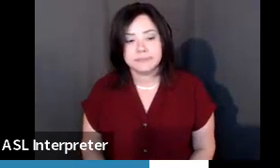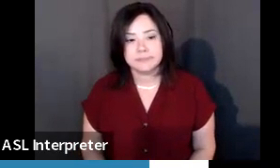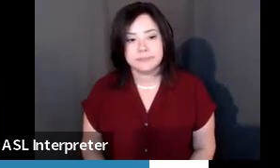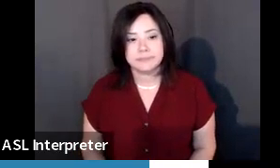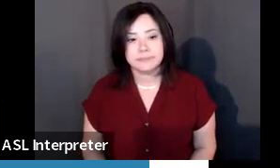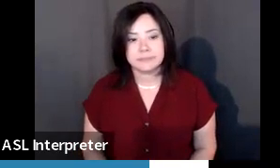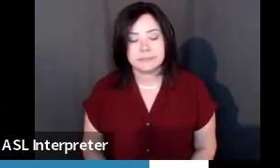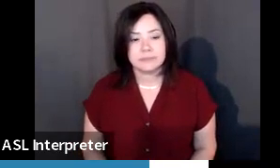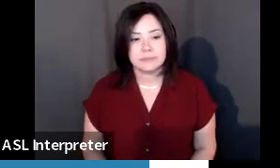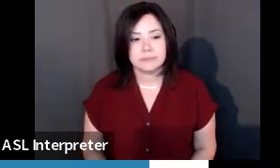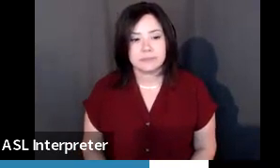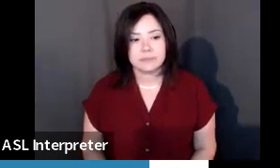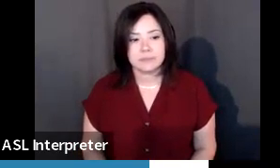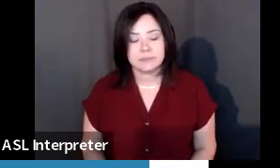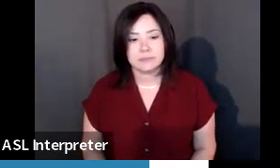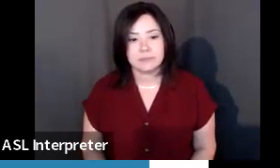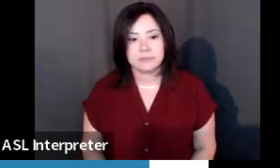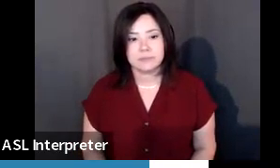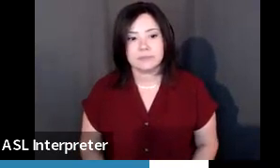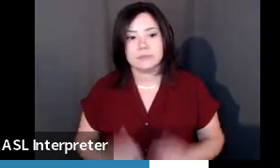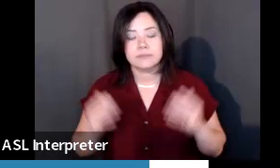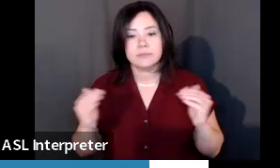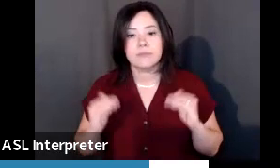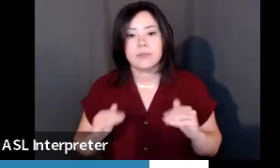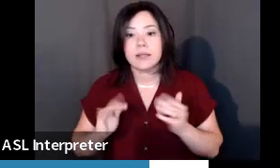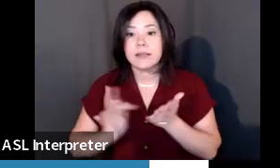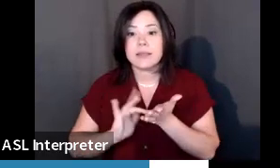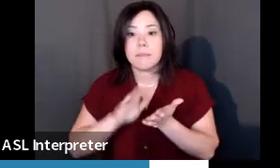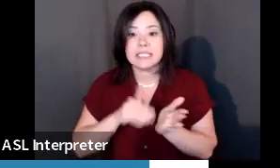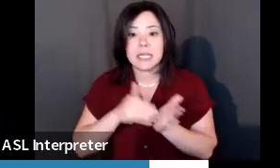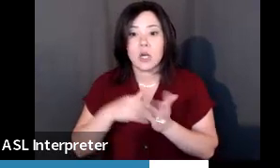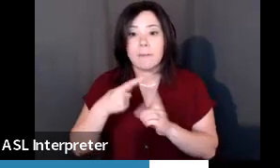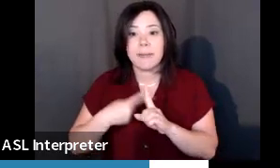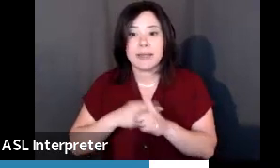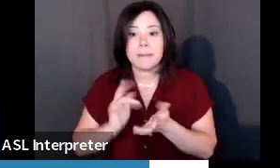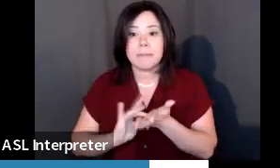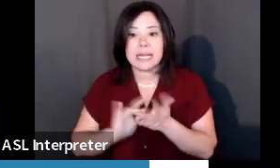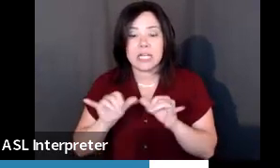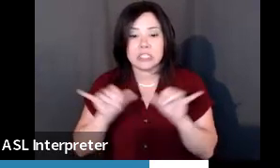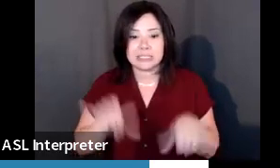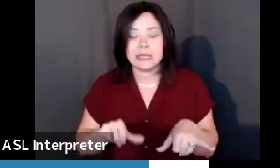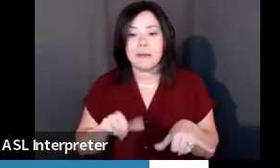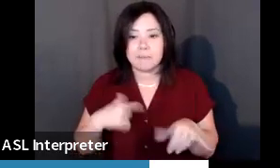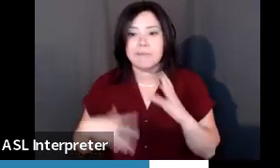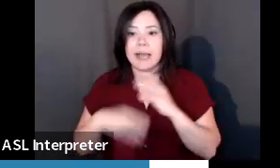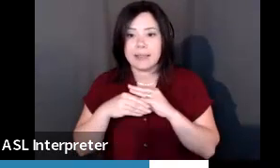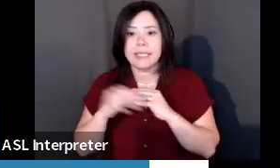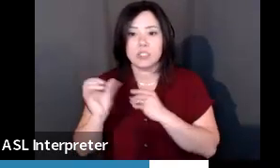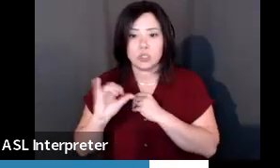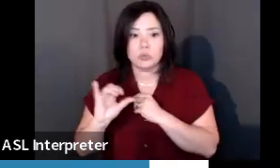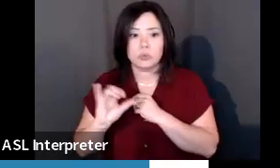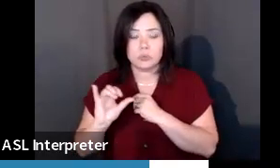And then the Med Center monthly medication system is also something that I linked in the